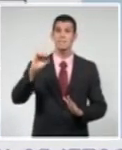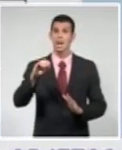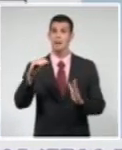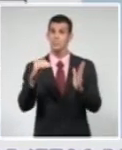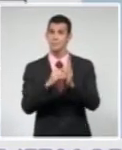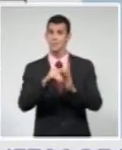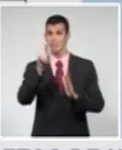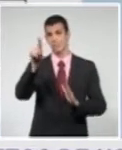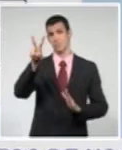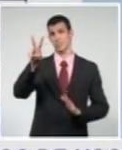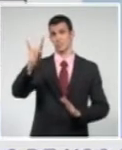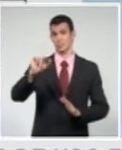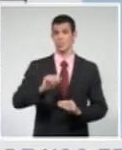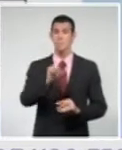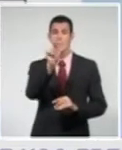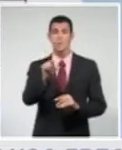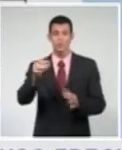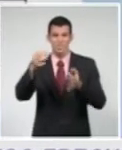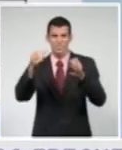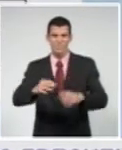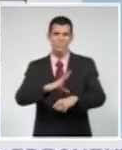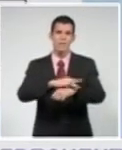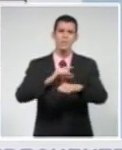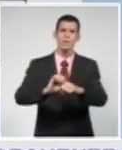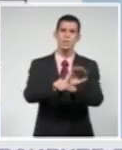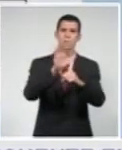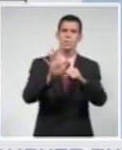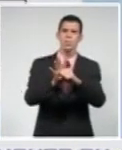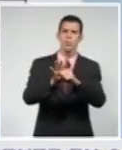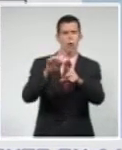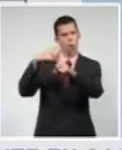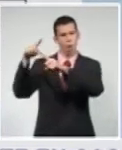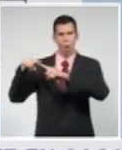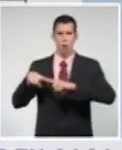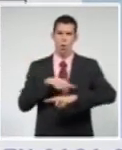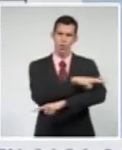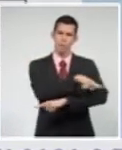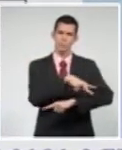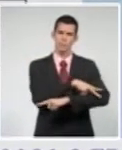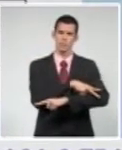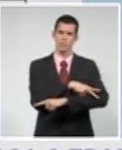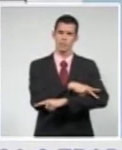286,286 people were diagnosed with the virus, for a total of